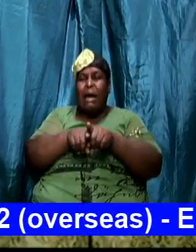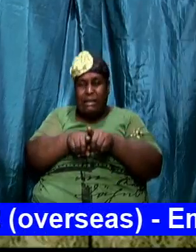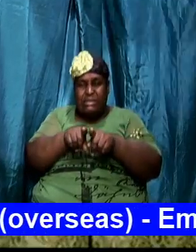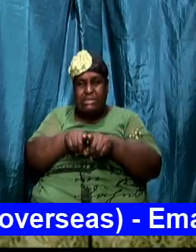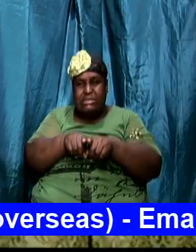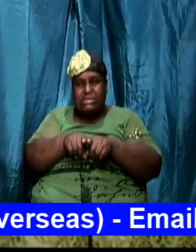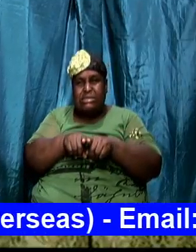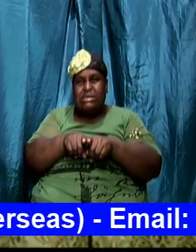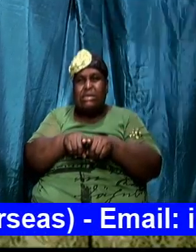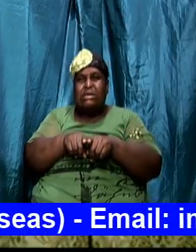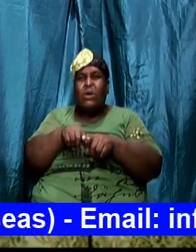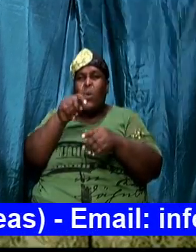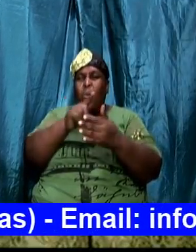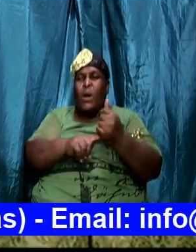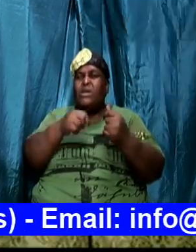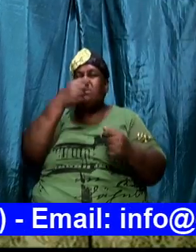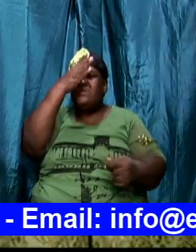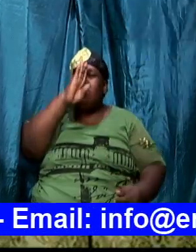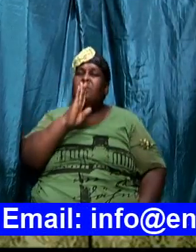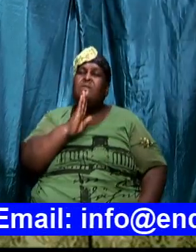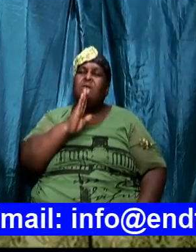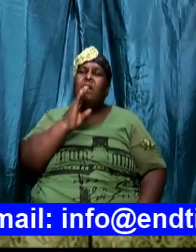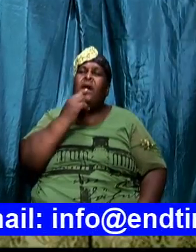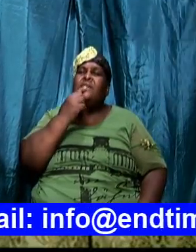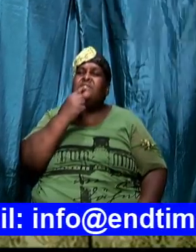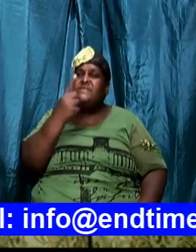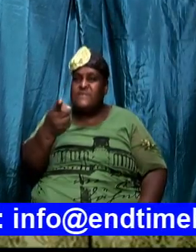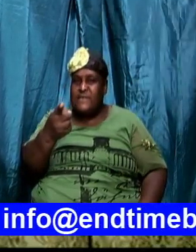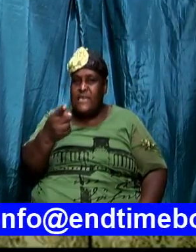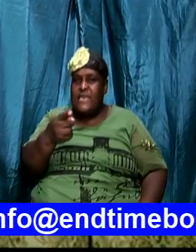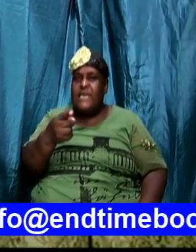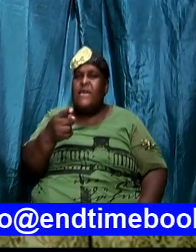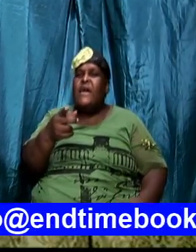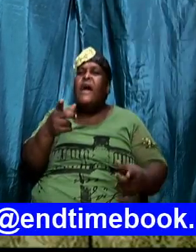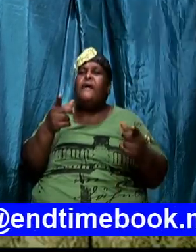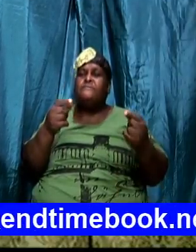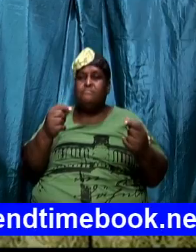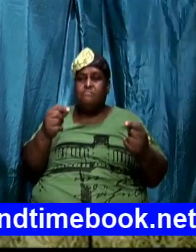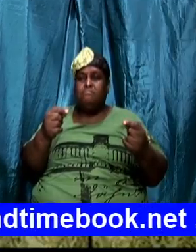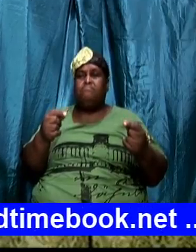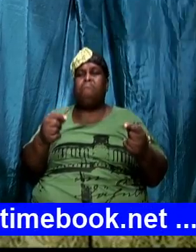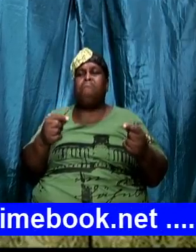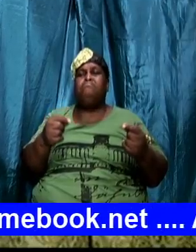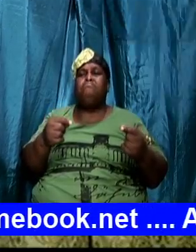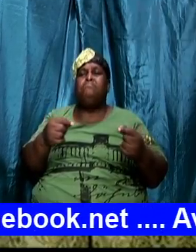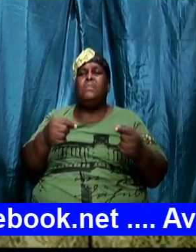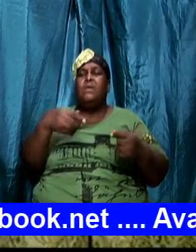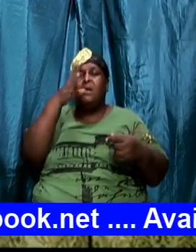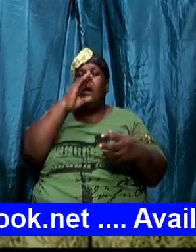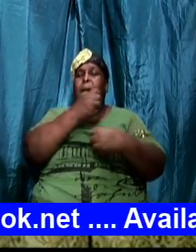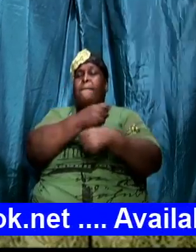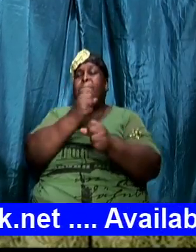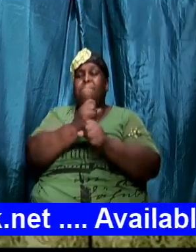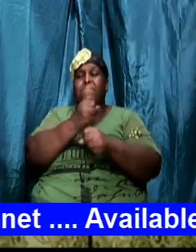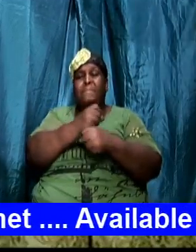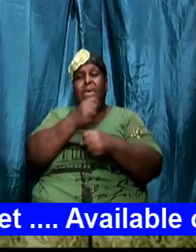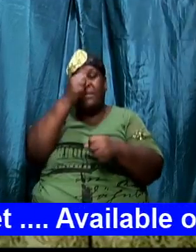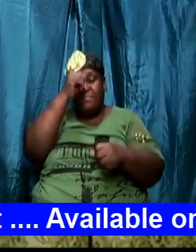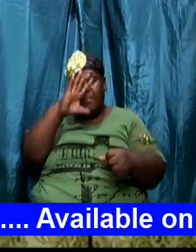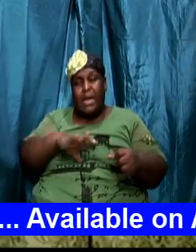result of what God did. God made him. God put his breath into